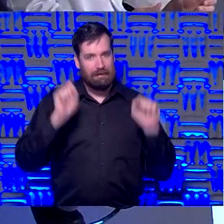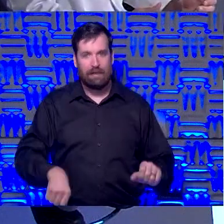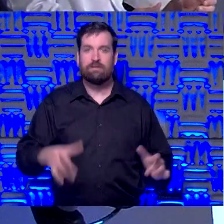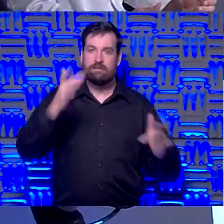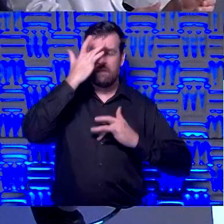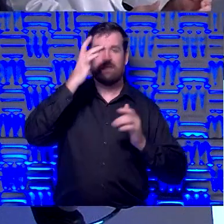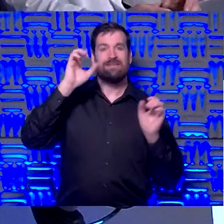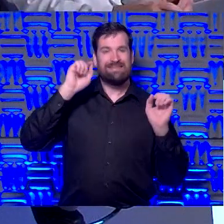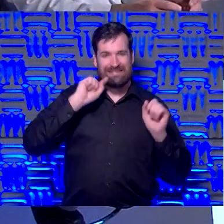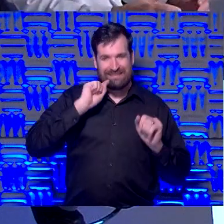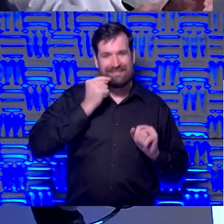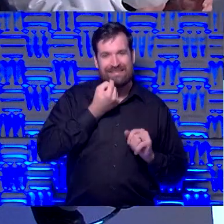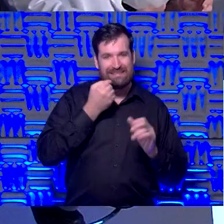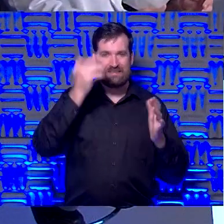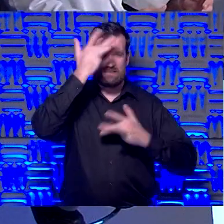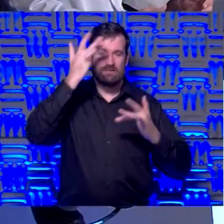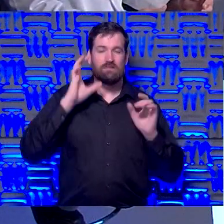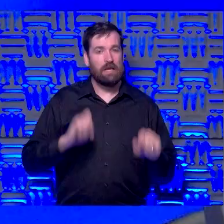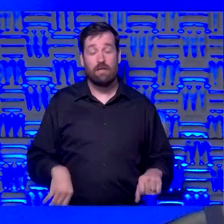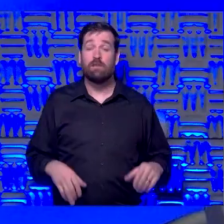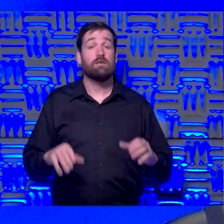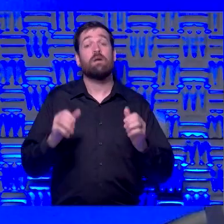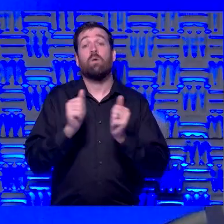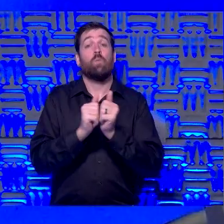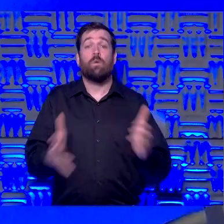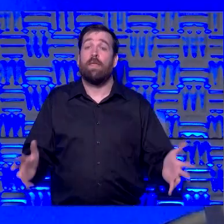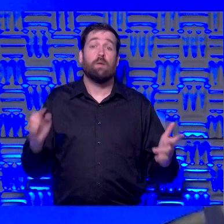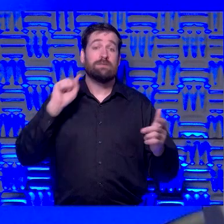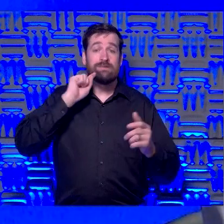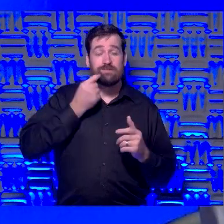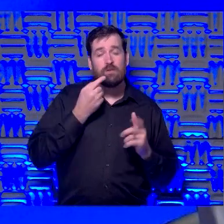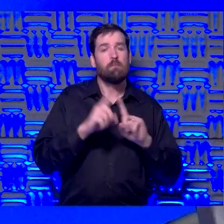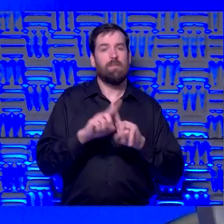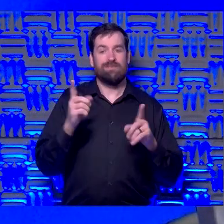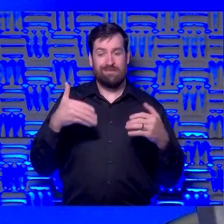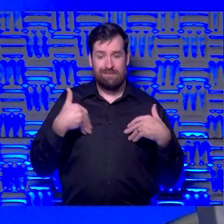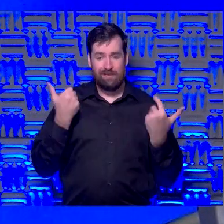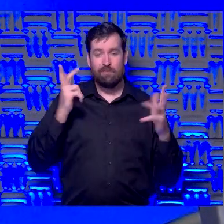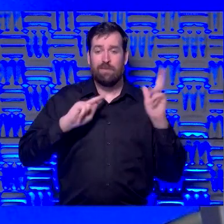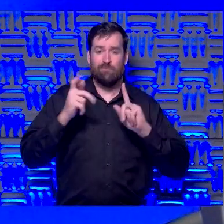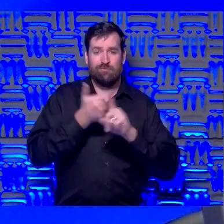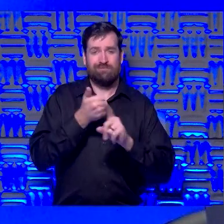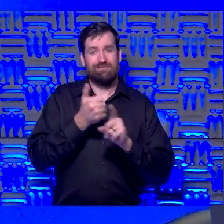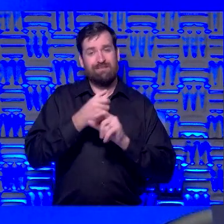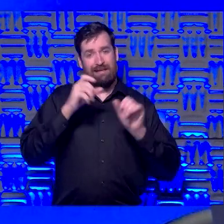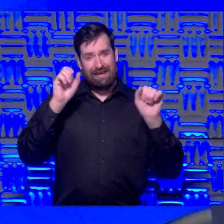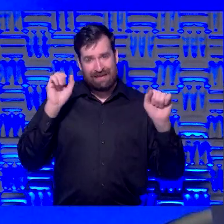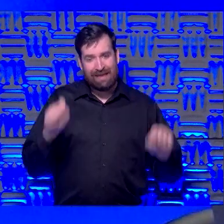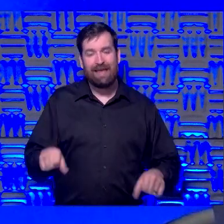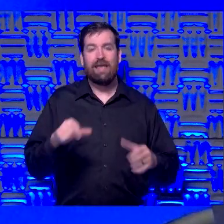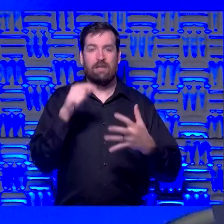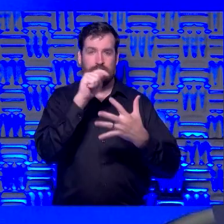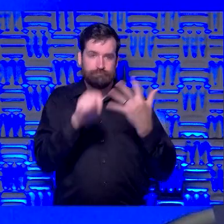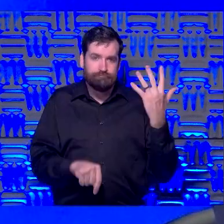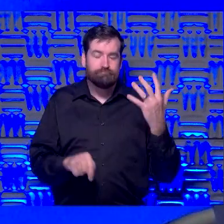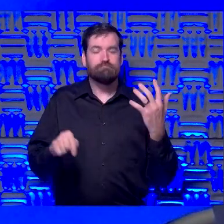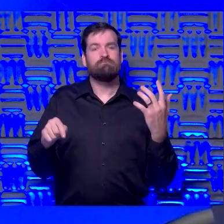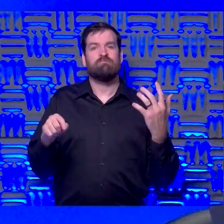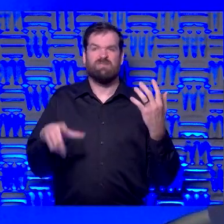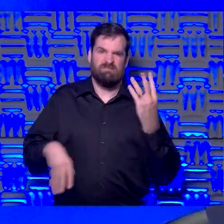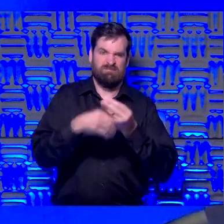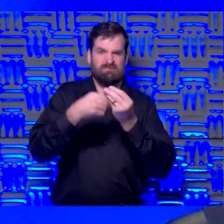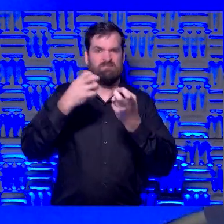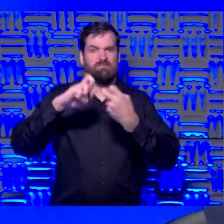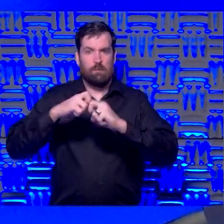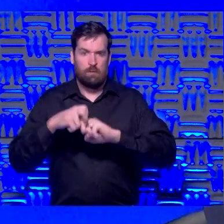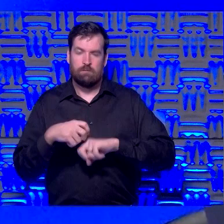suffer significant illness. Even if they don't suffer significant illness, we understand that even young people can have the other problems, the complications that come along with